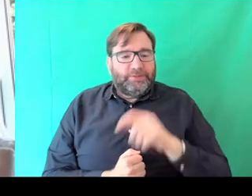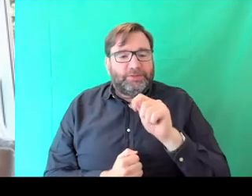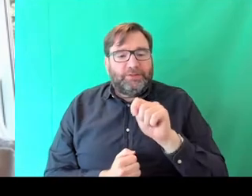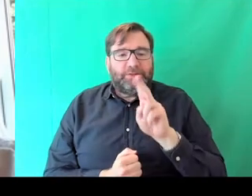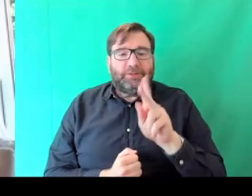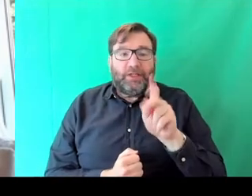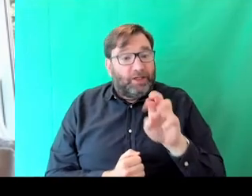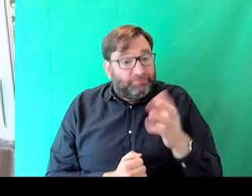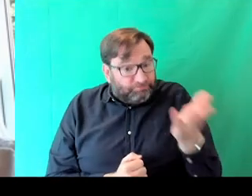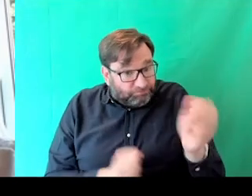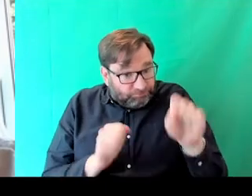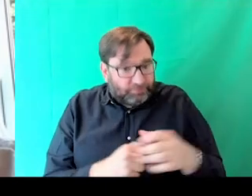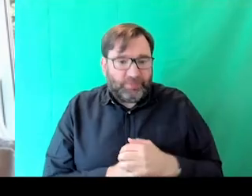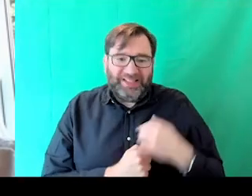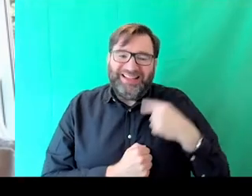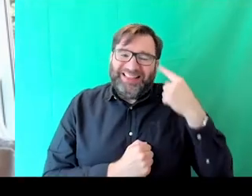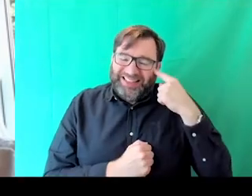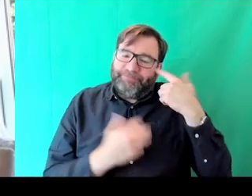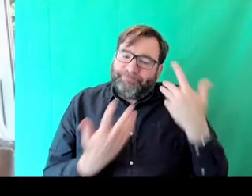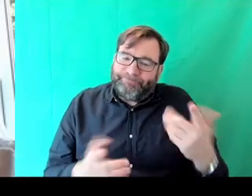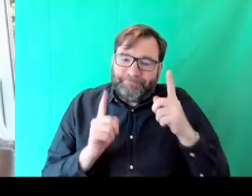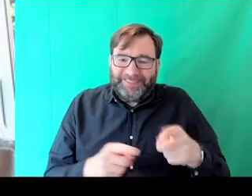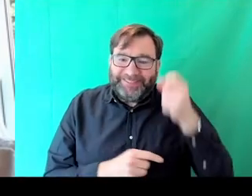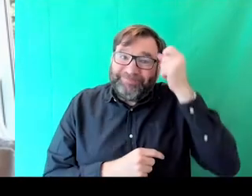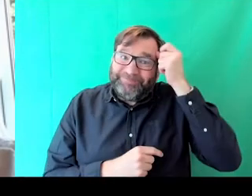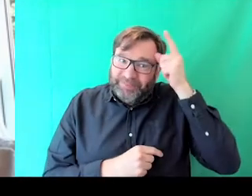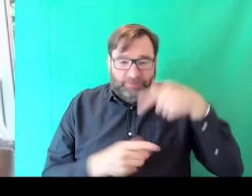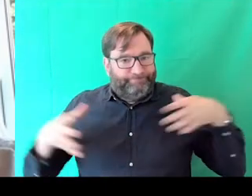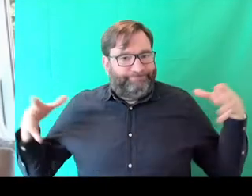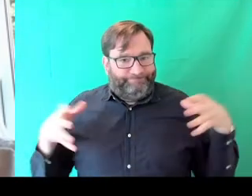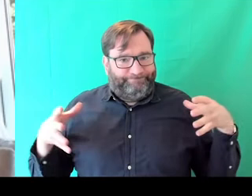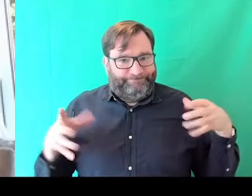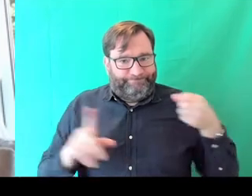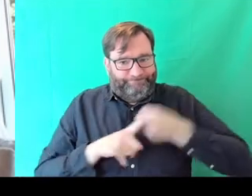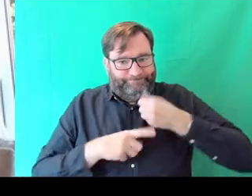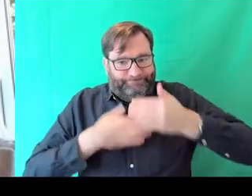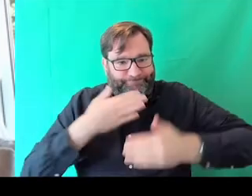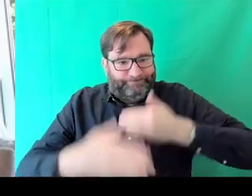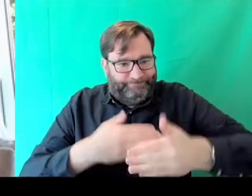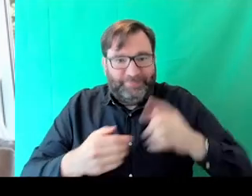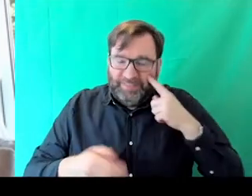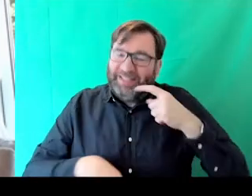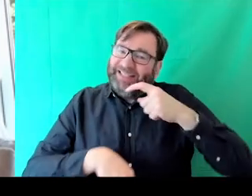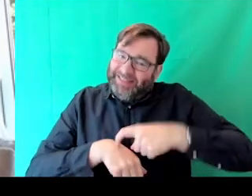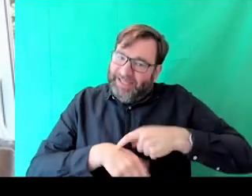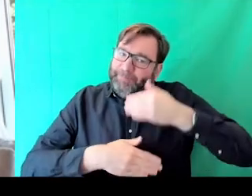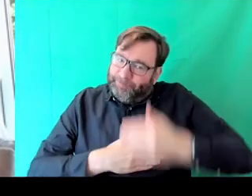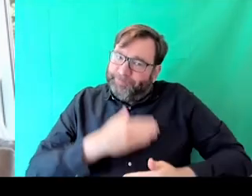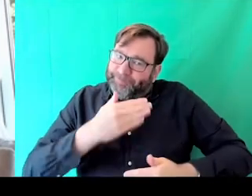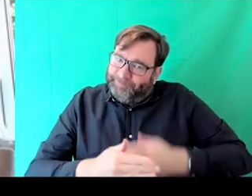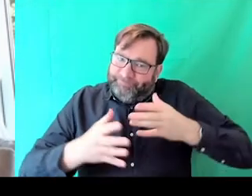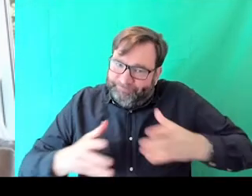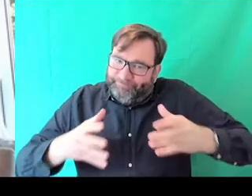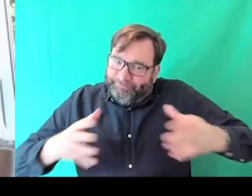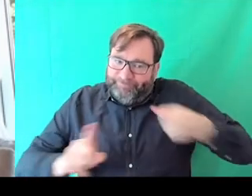conversations for this to be in the spotlight, for these things to change. And it's not going to happen overnight. I wish it could. I wish we could